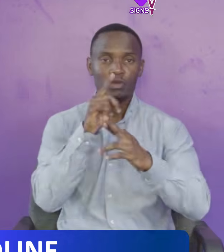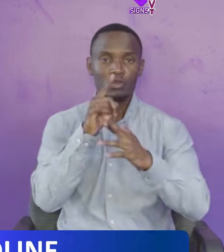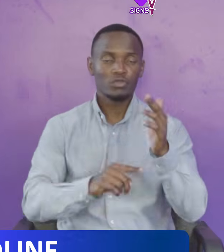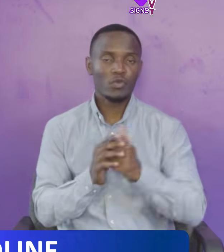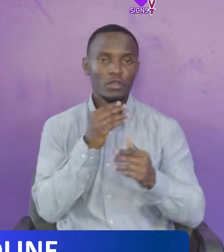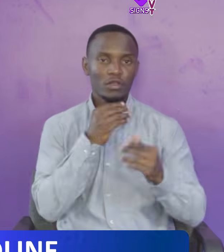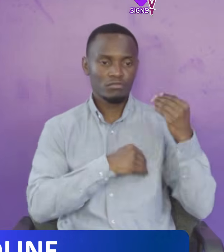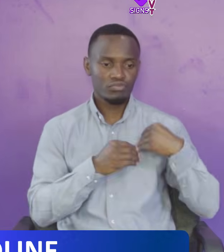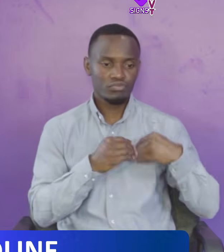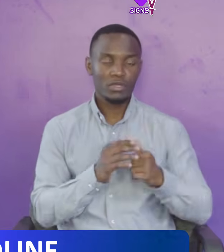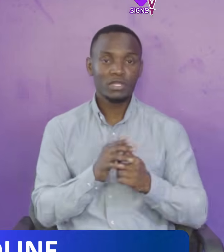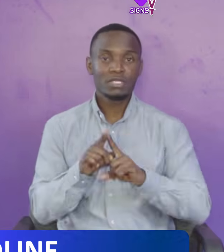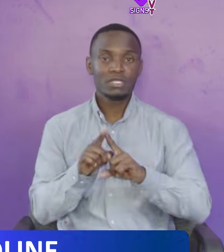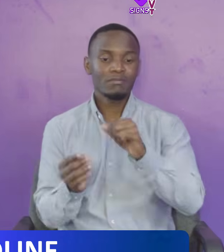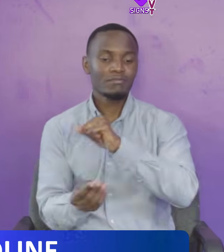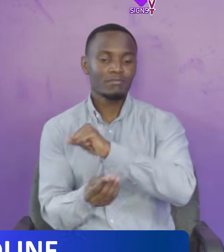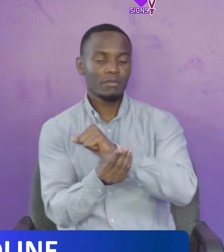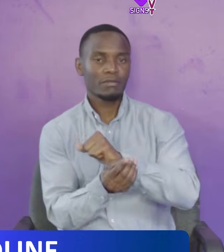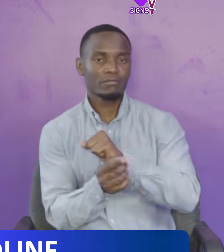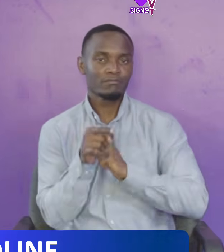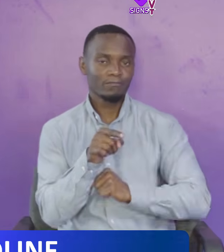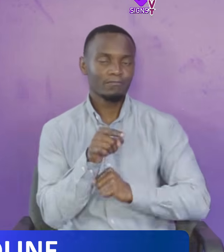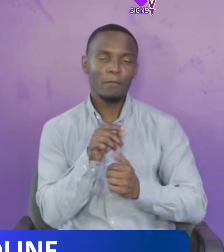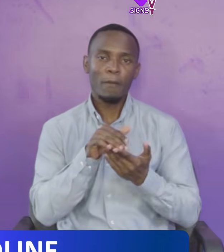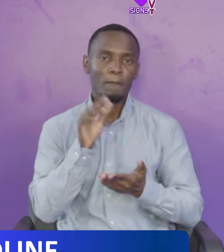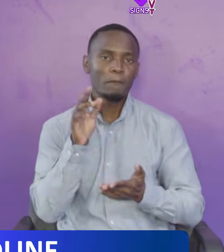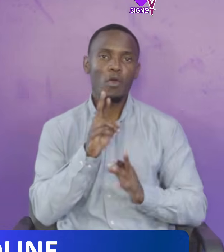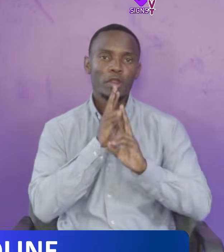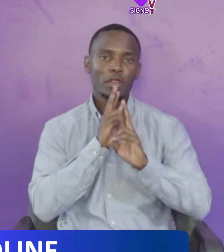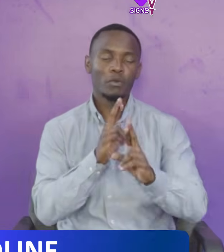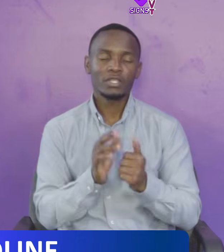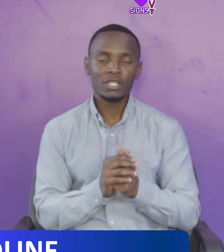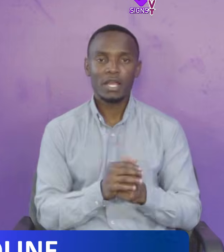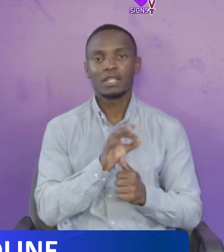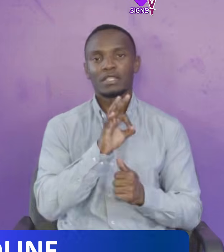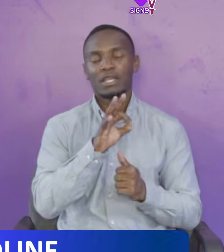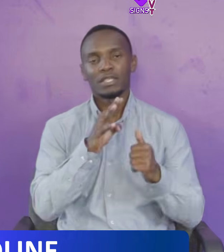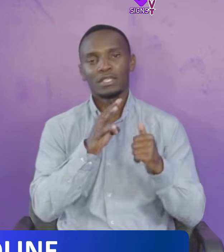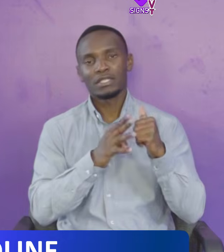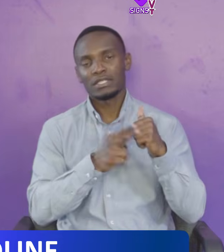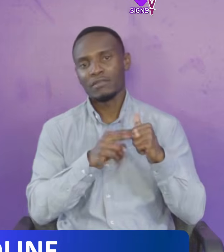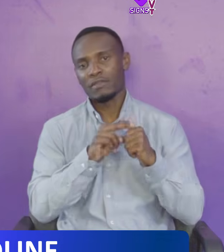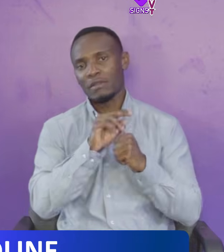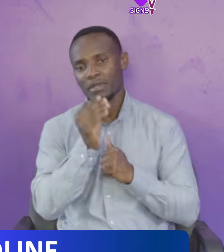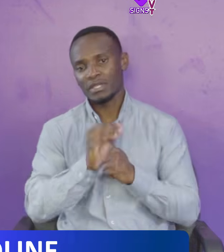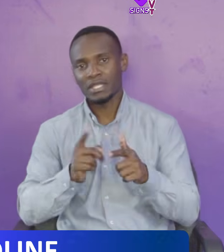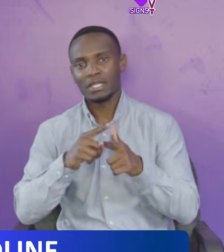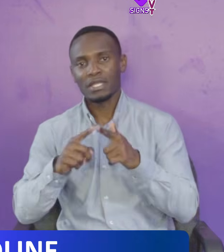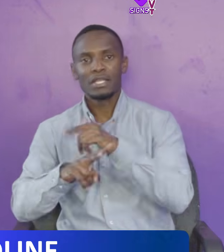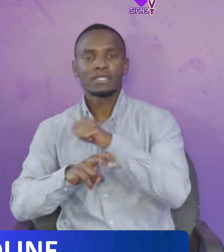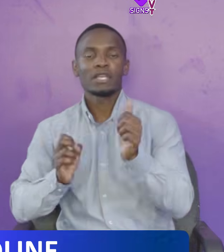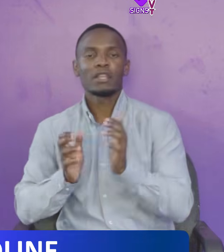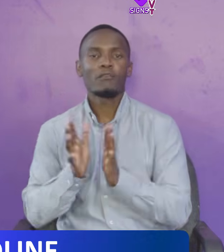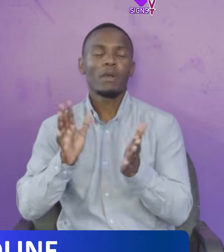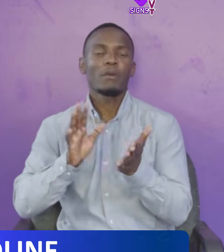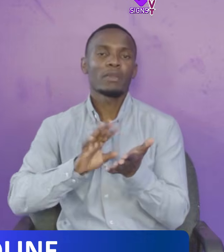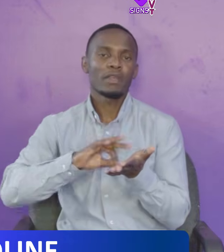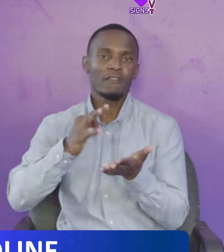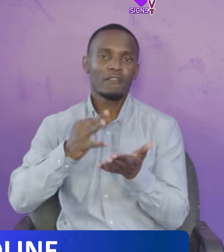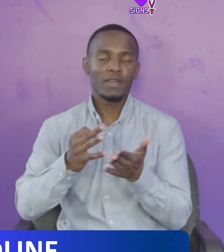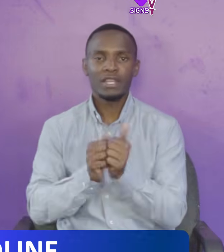the most reported offense at 37%, followed by embezzlement of public funds at 19%,